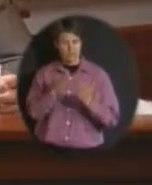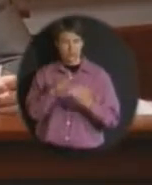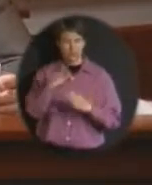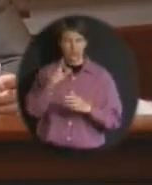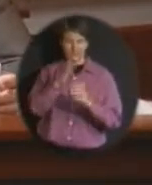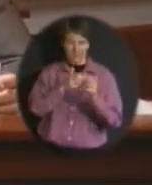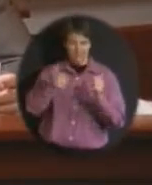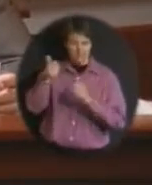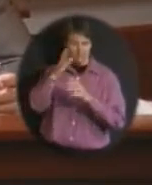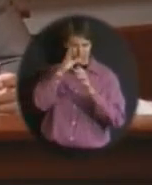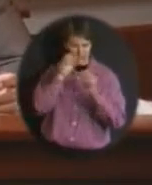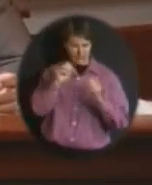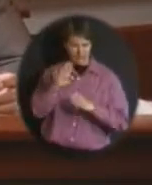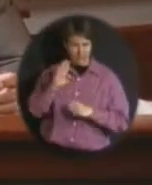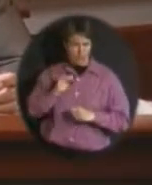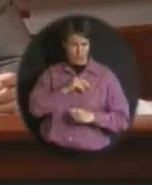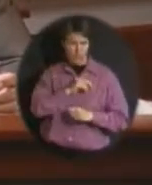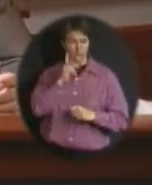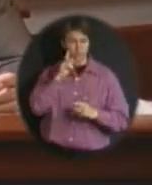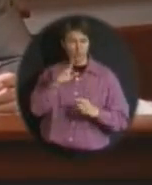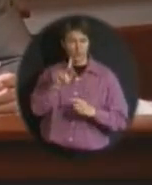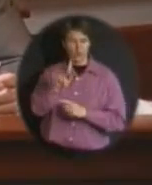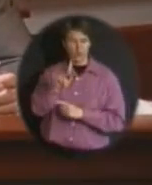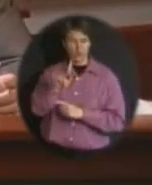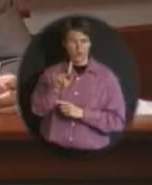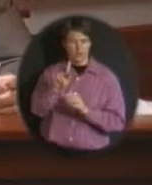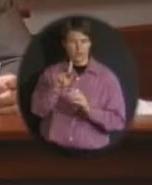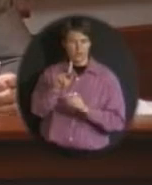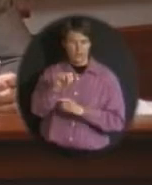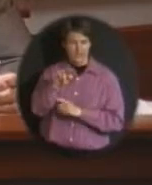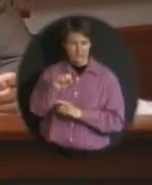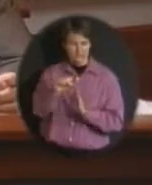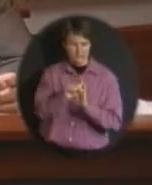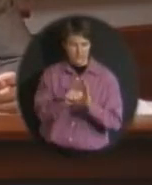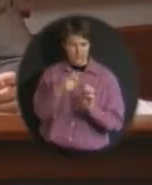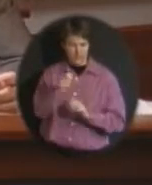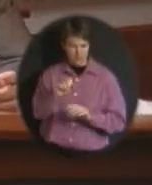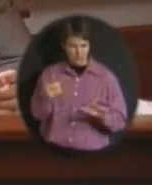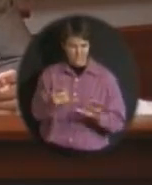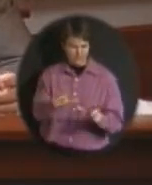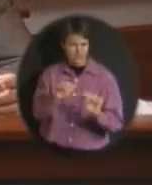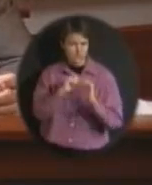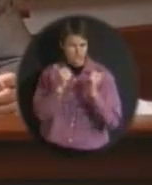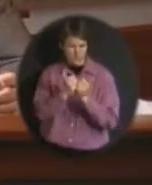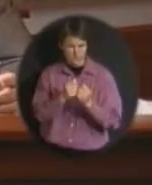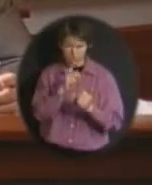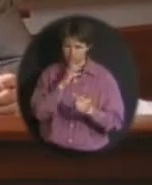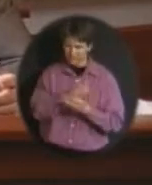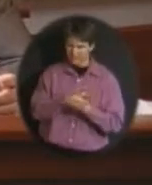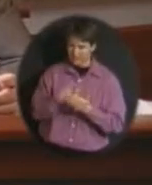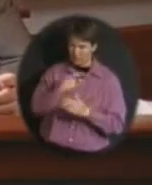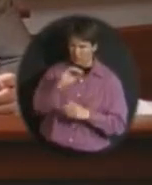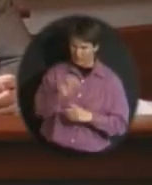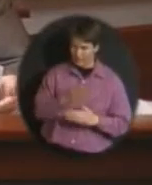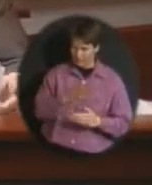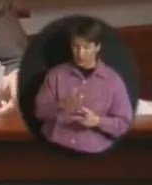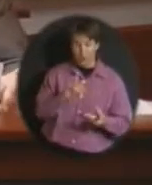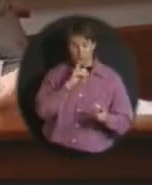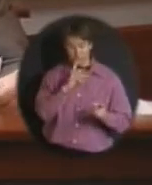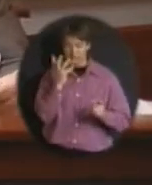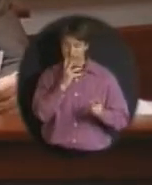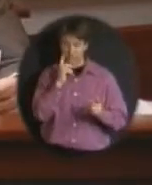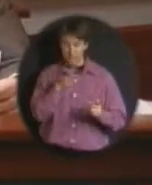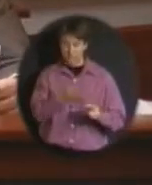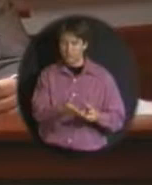Association, which is a real honor for her to be selected to that board, but also really nice for Olathe to have representation there at the High School